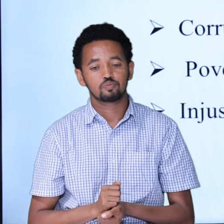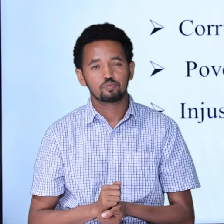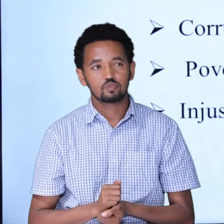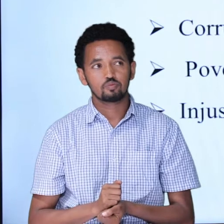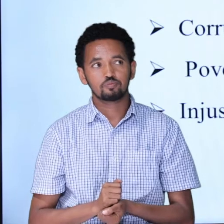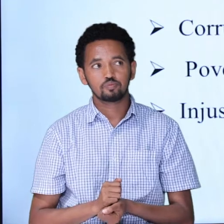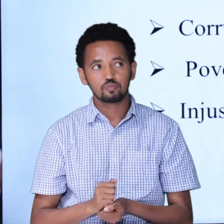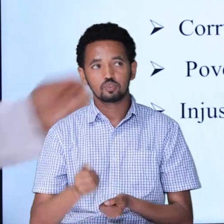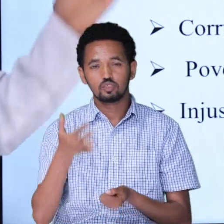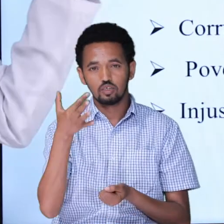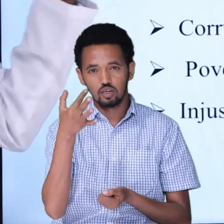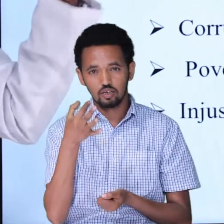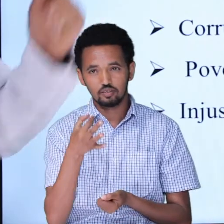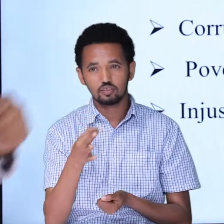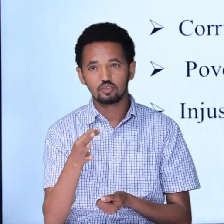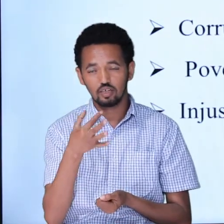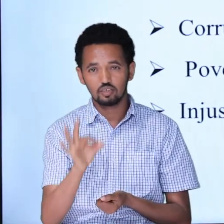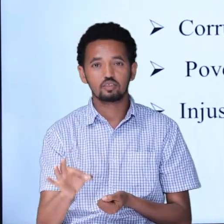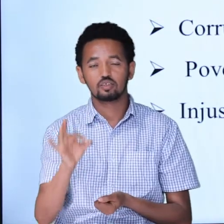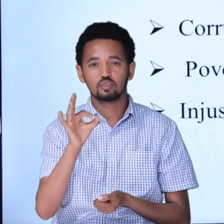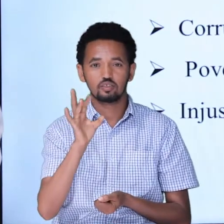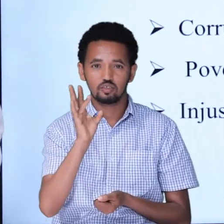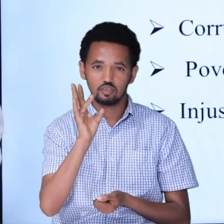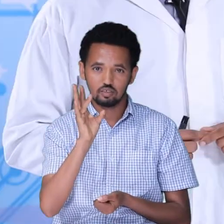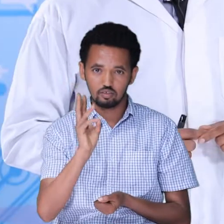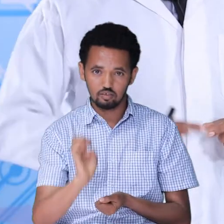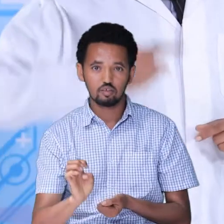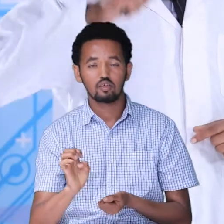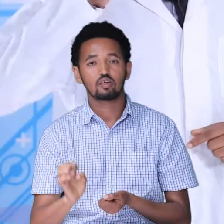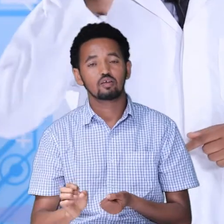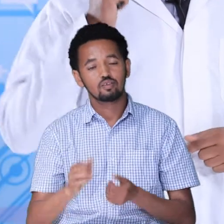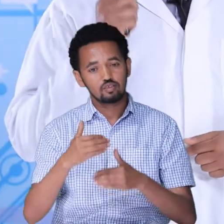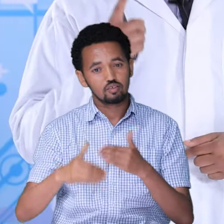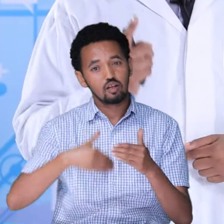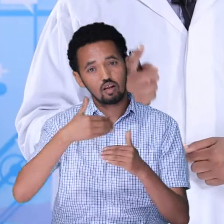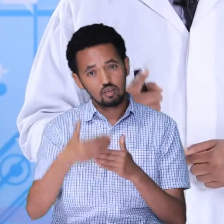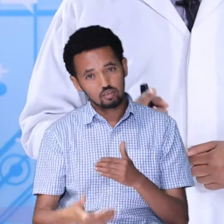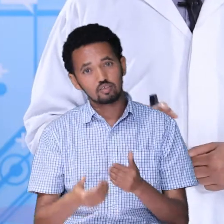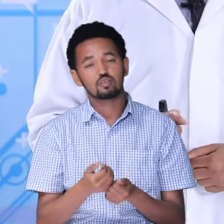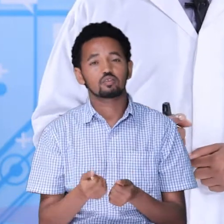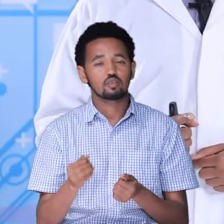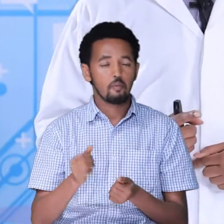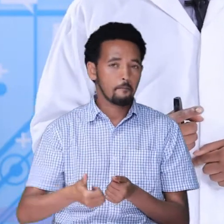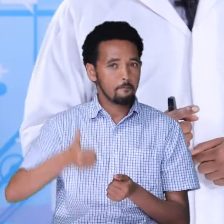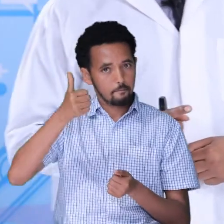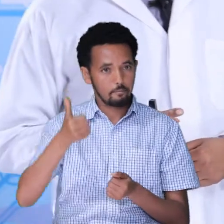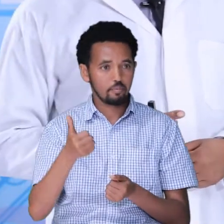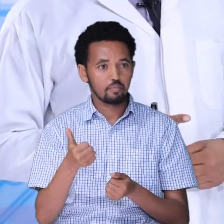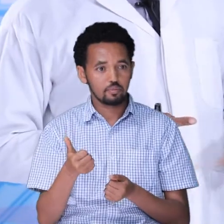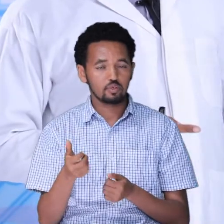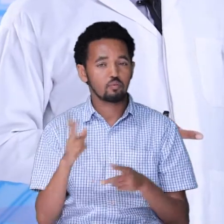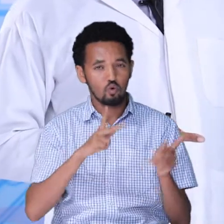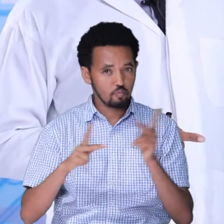In the 1960s and 1970s and later, the major problem of African states